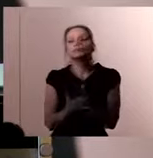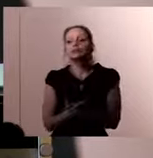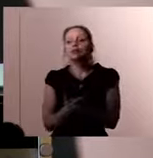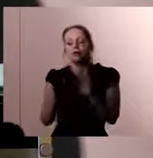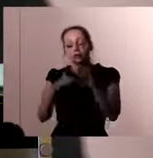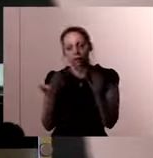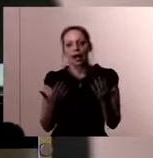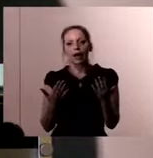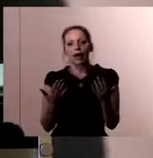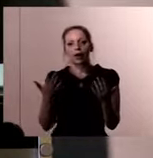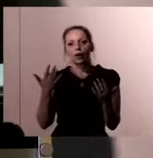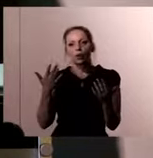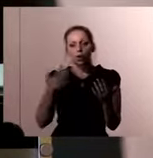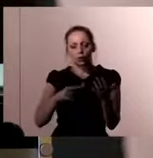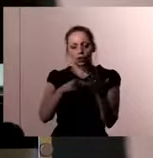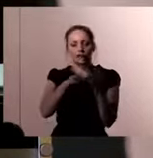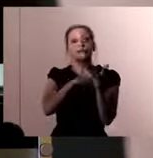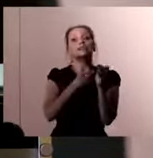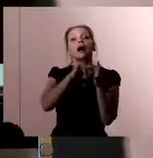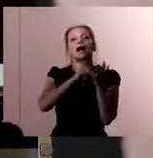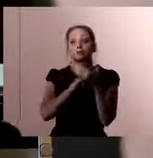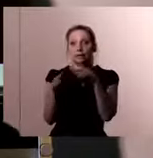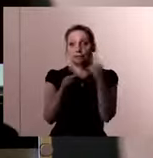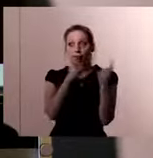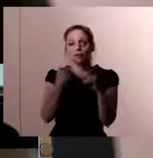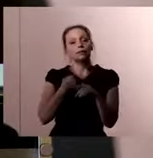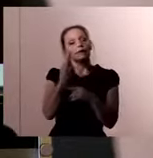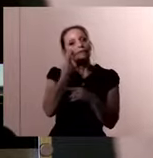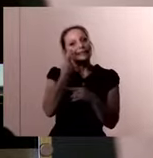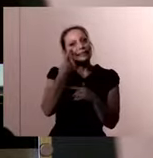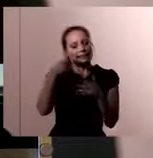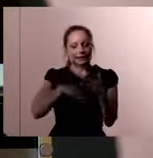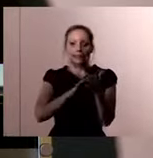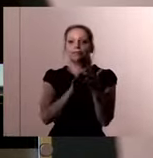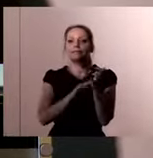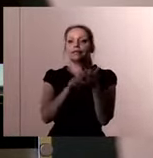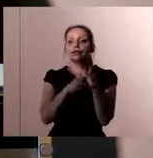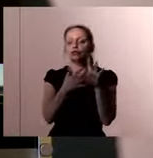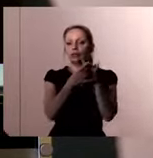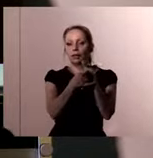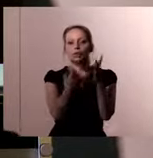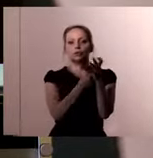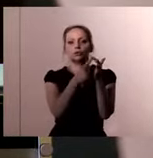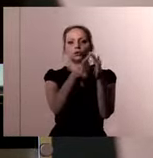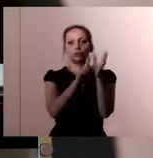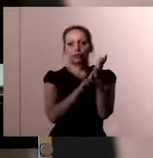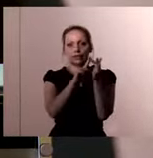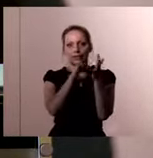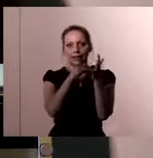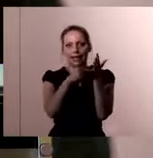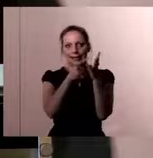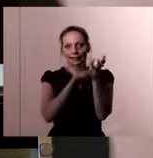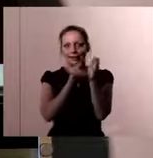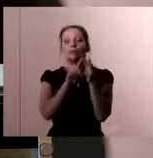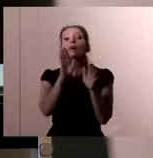now through some types of lies that I've noticed in media coverage of real estate. But before we